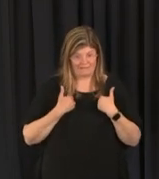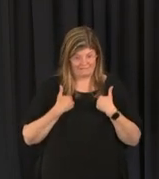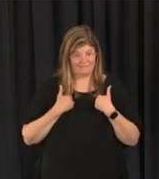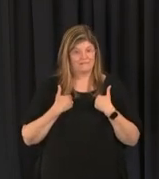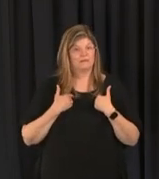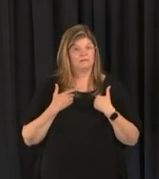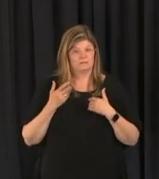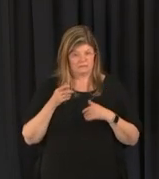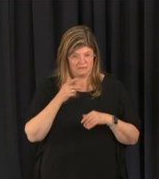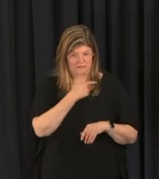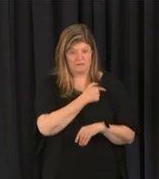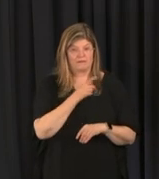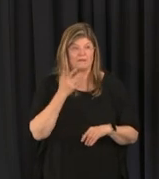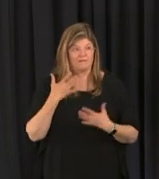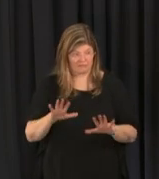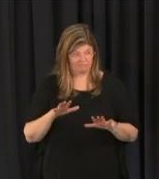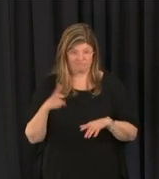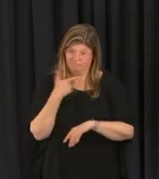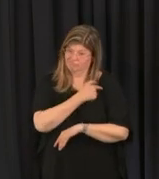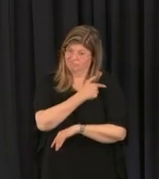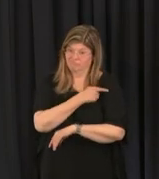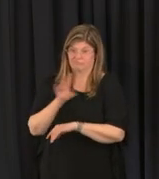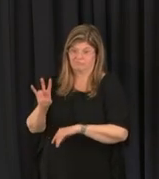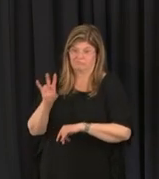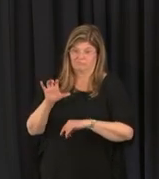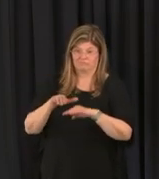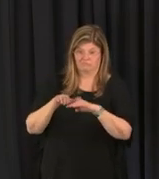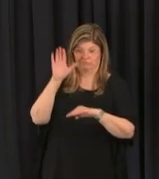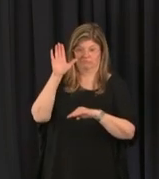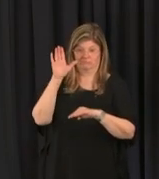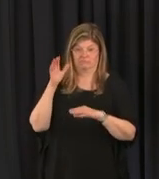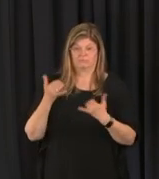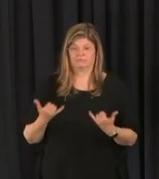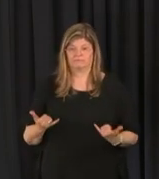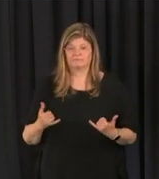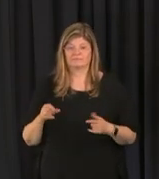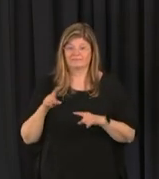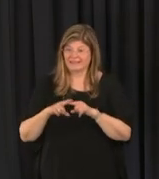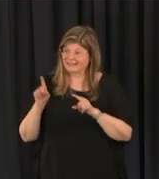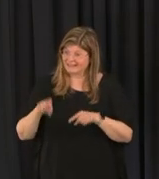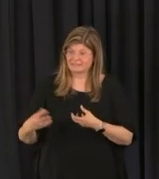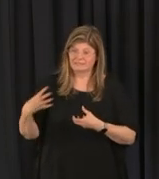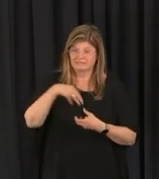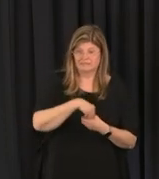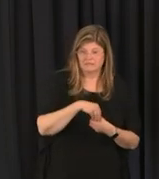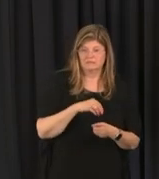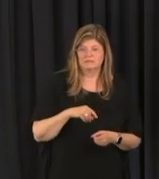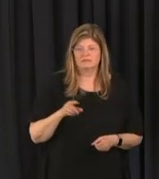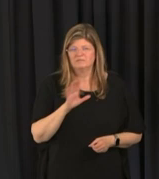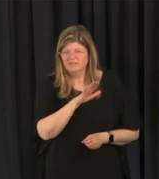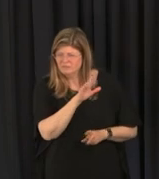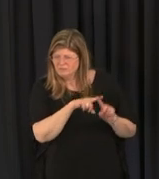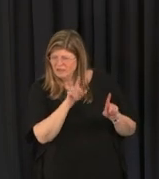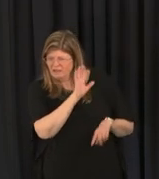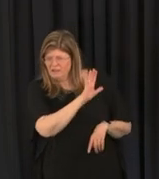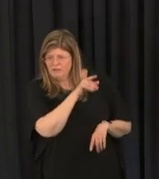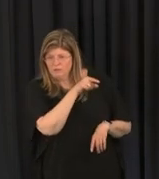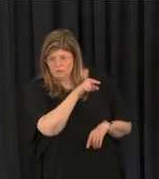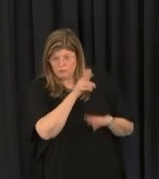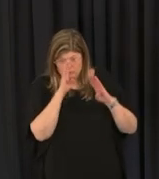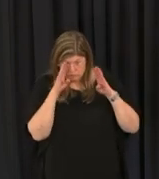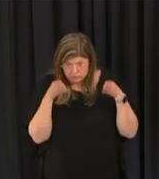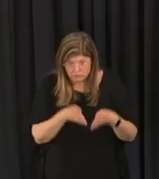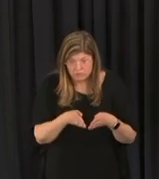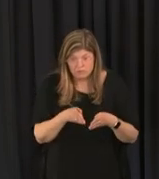over 700 people through this initiative who may not have otherwise been engaged in the system. Okay, so you're saying that your target